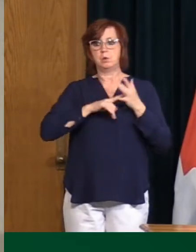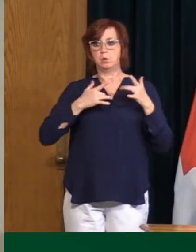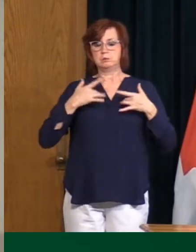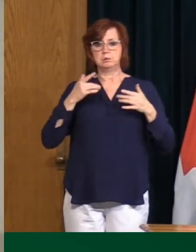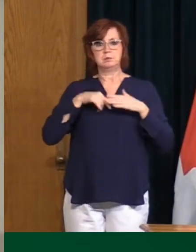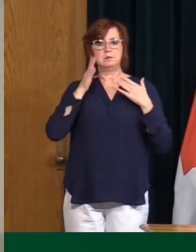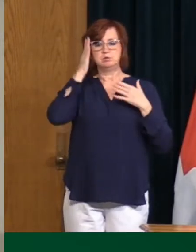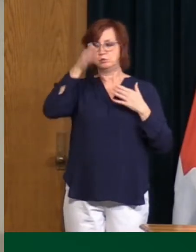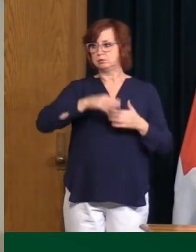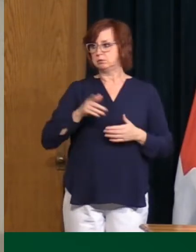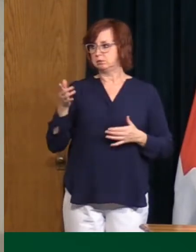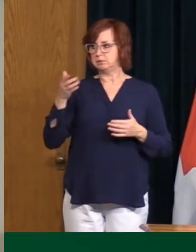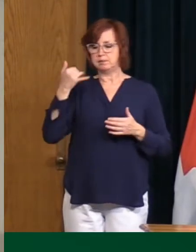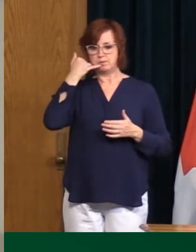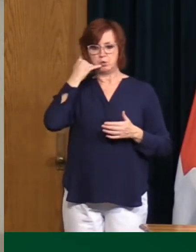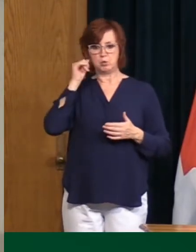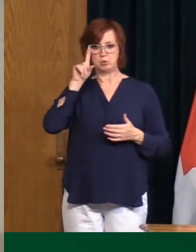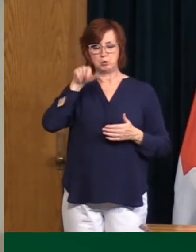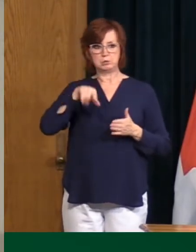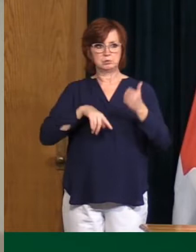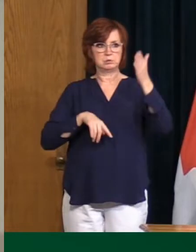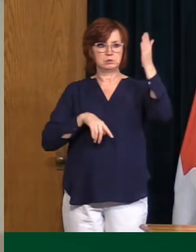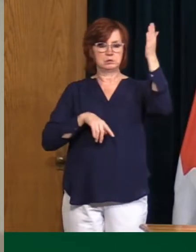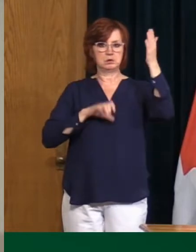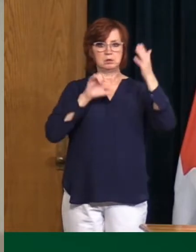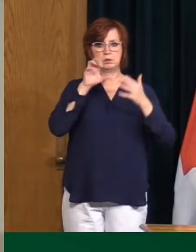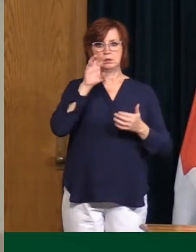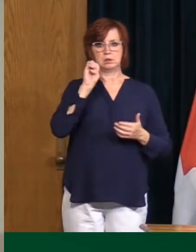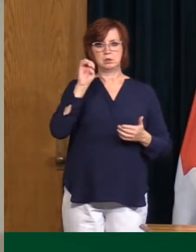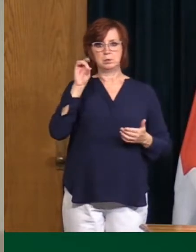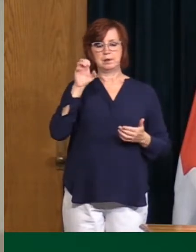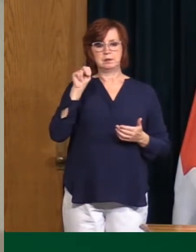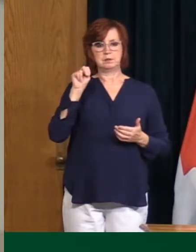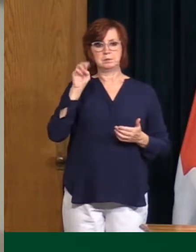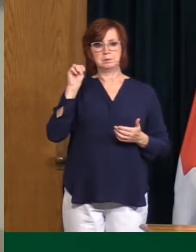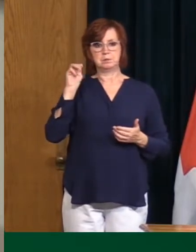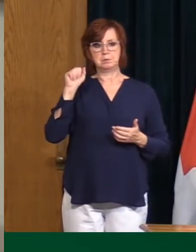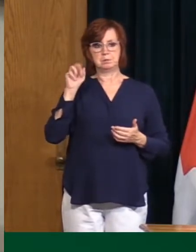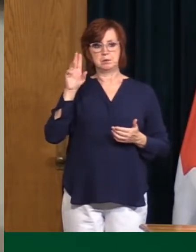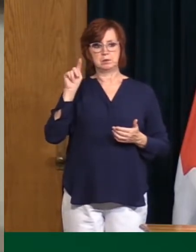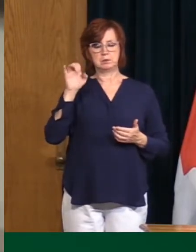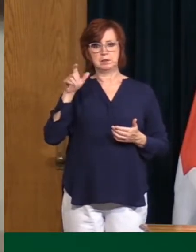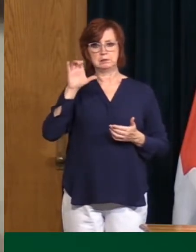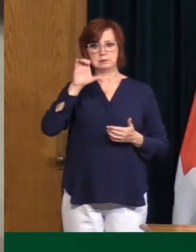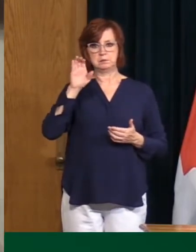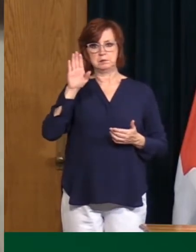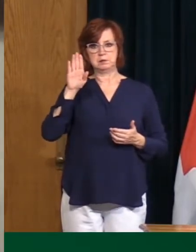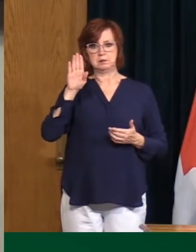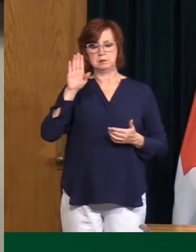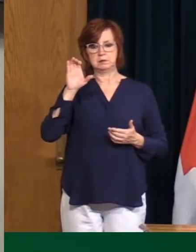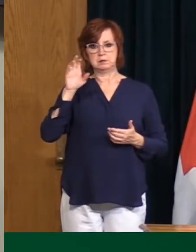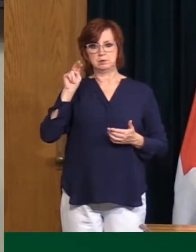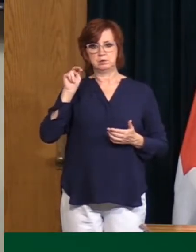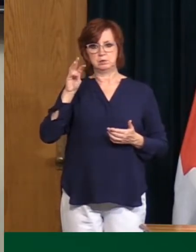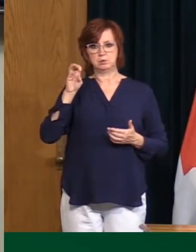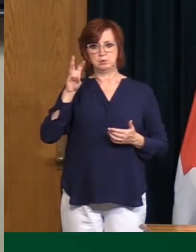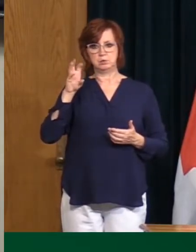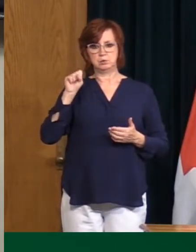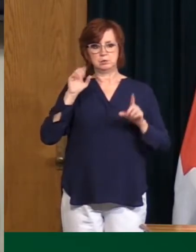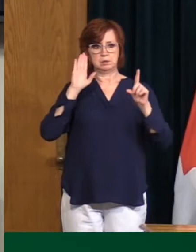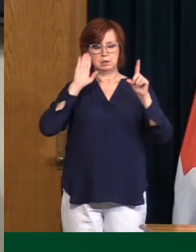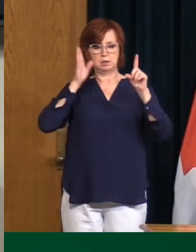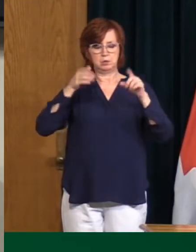another question from the phone lines, please. We have Creedon Martel with CBC. Hi.